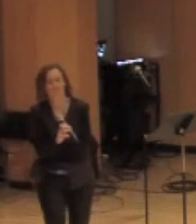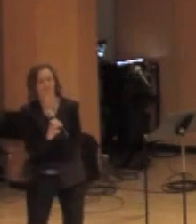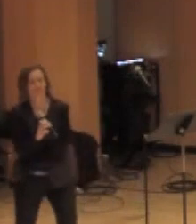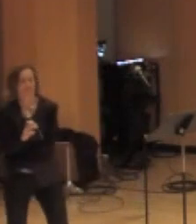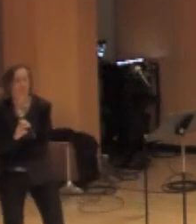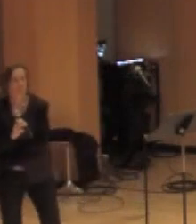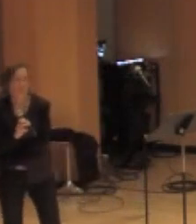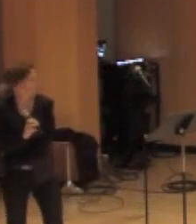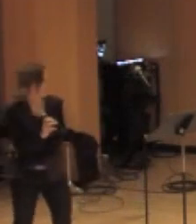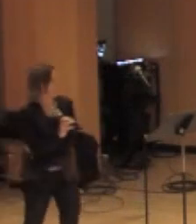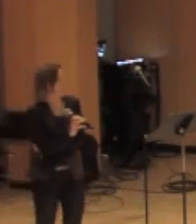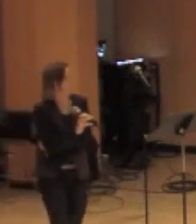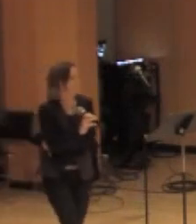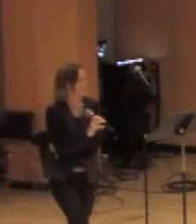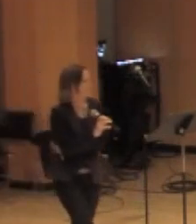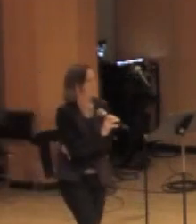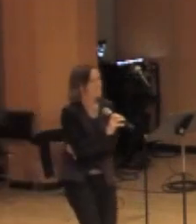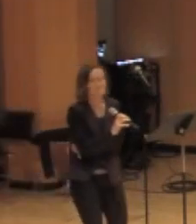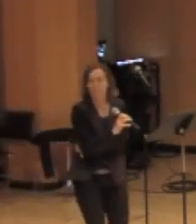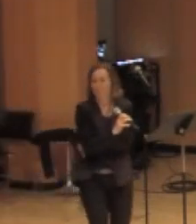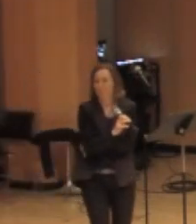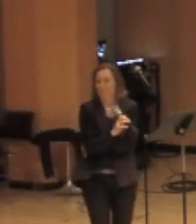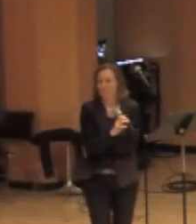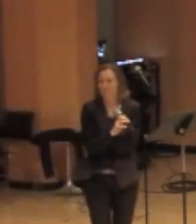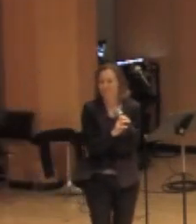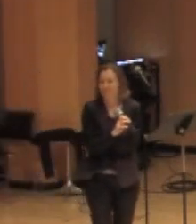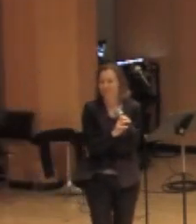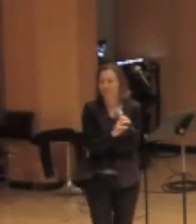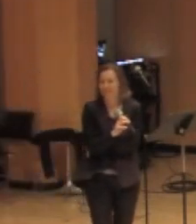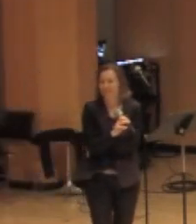of something